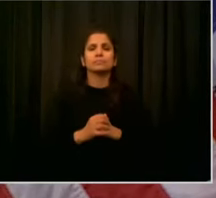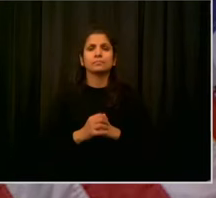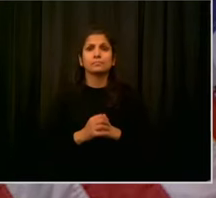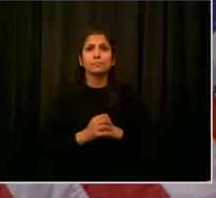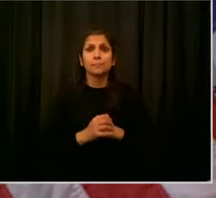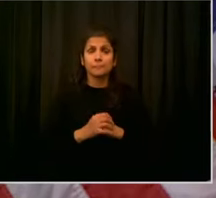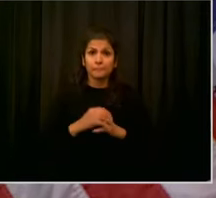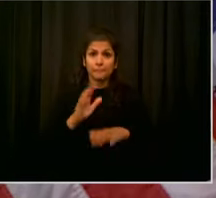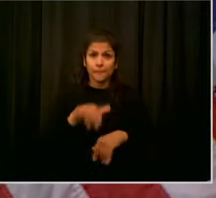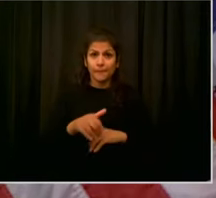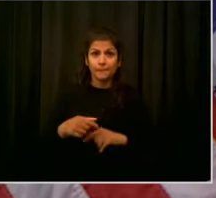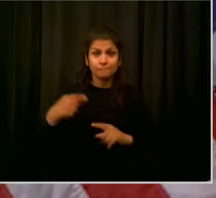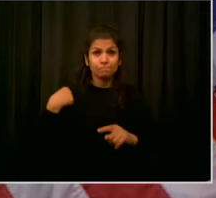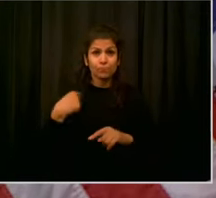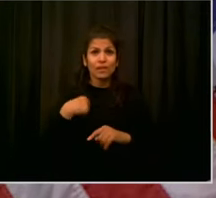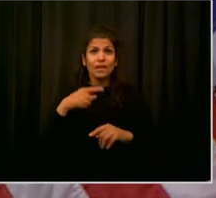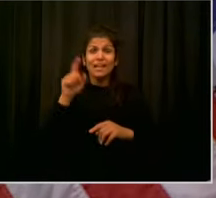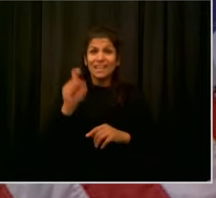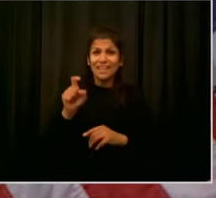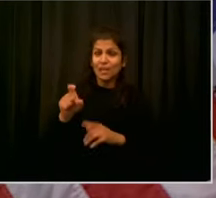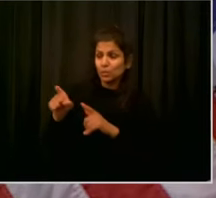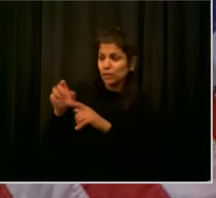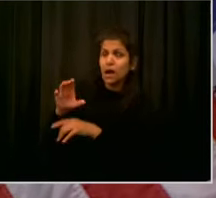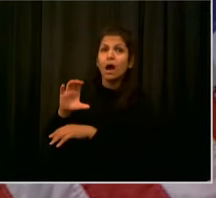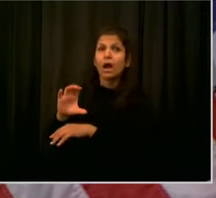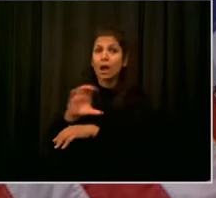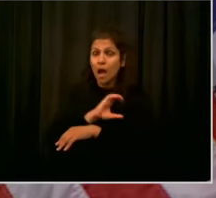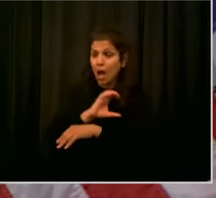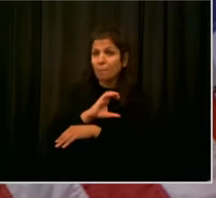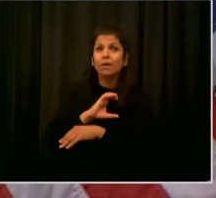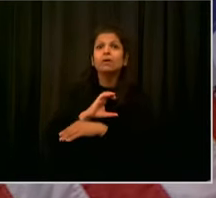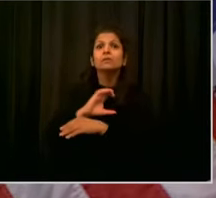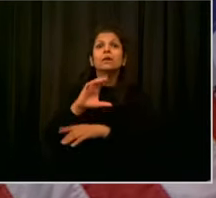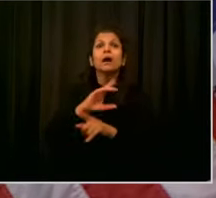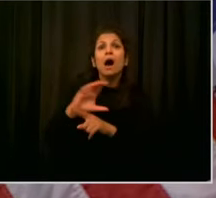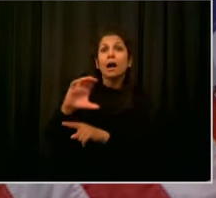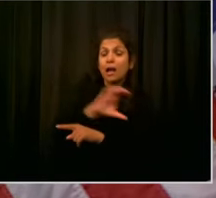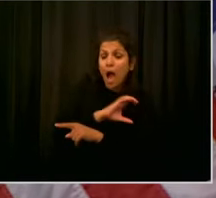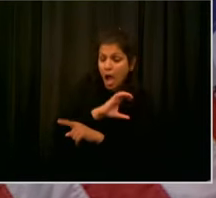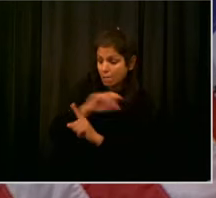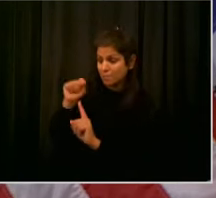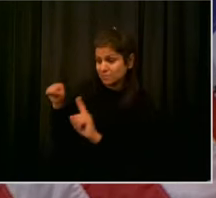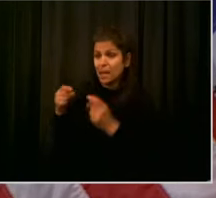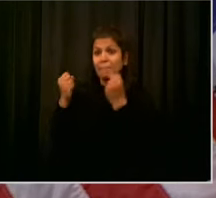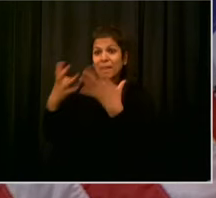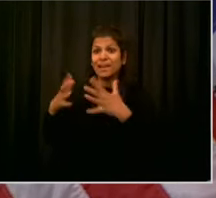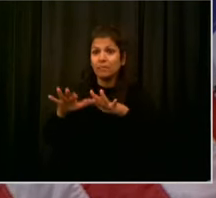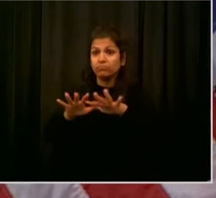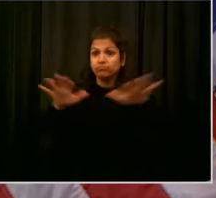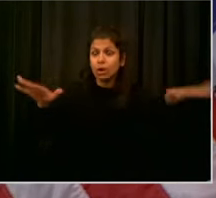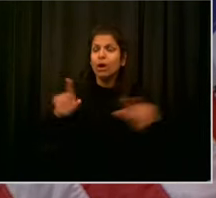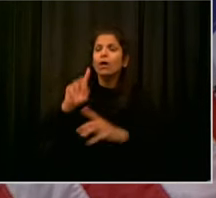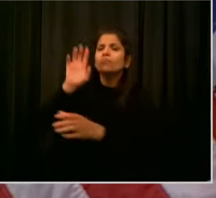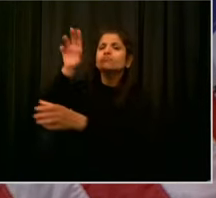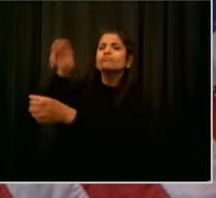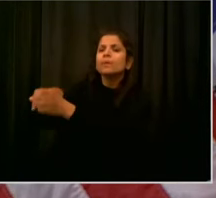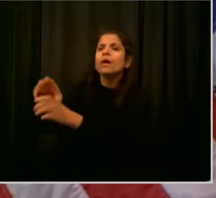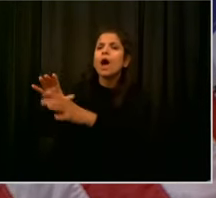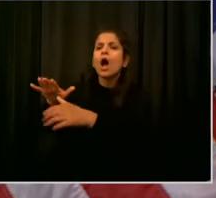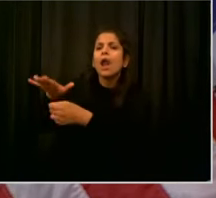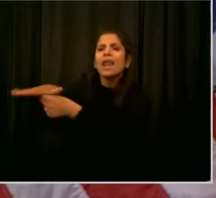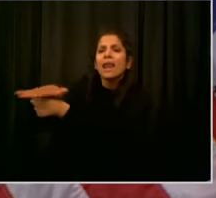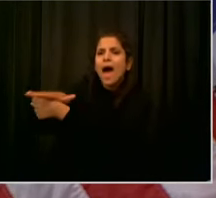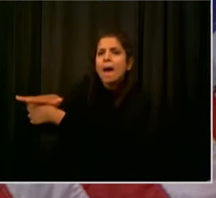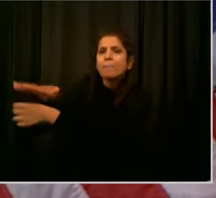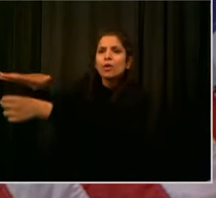all of these things, I think, can be brought together in a very, very positive manner if we have some resources to